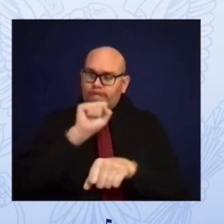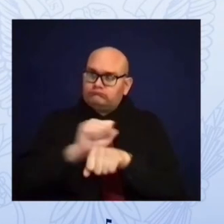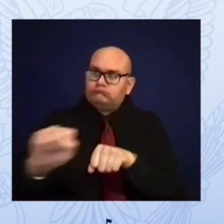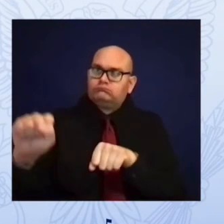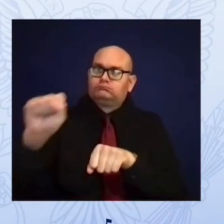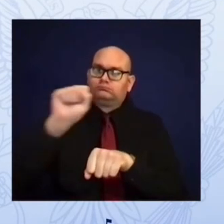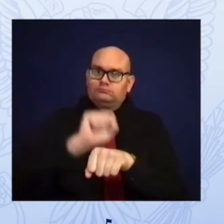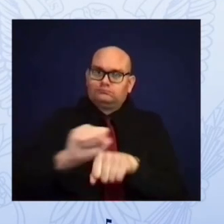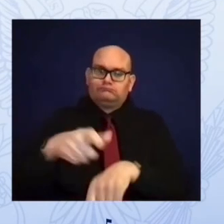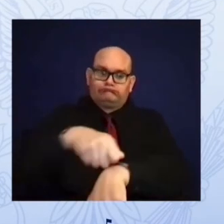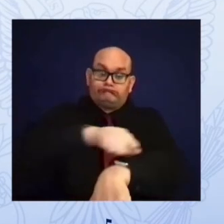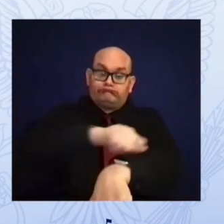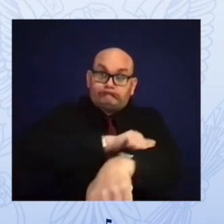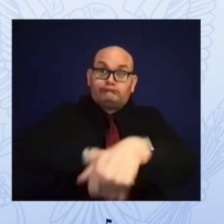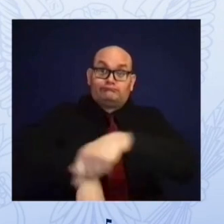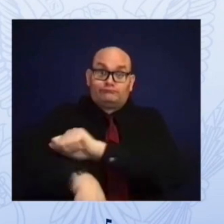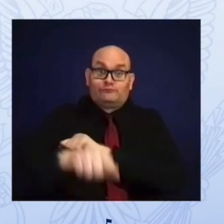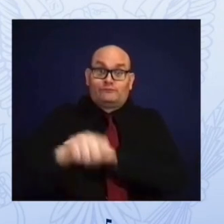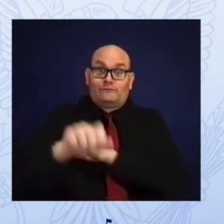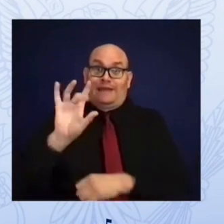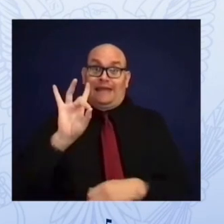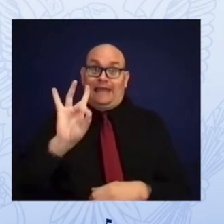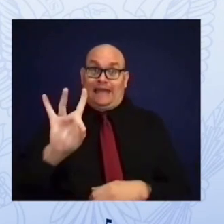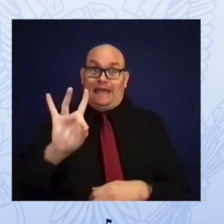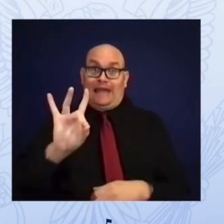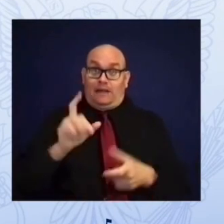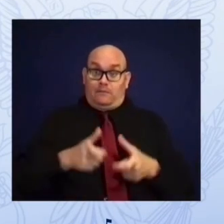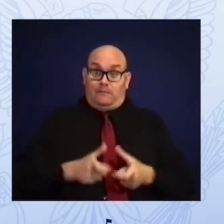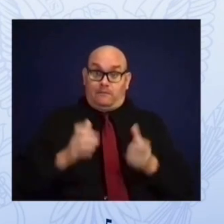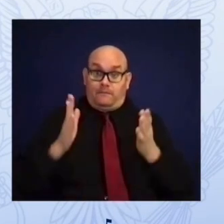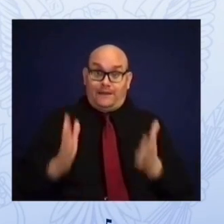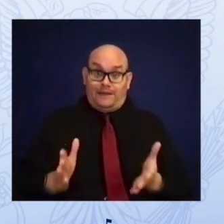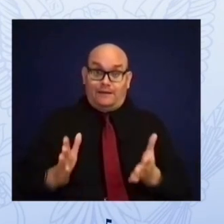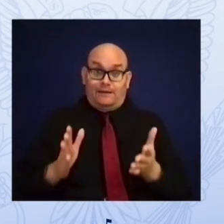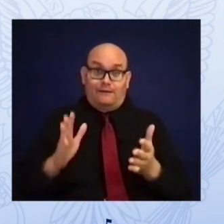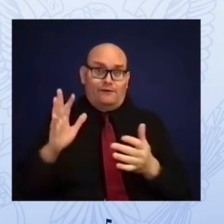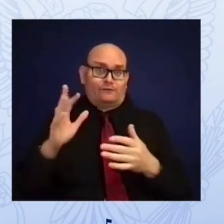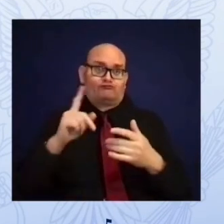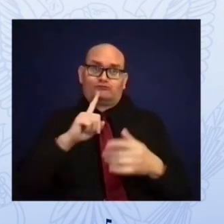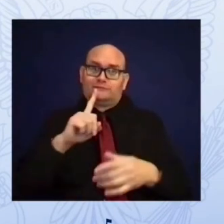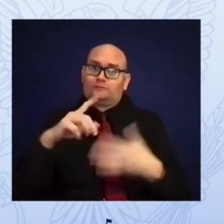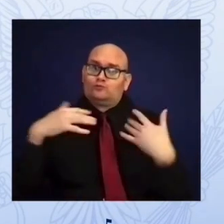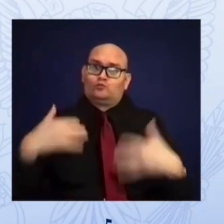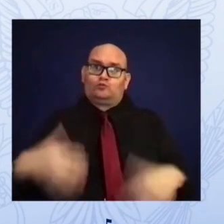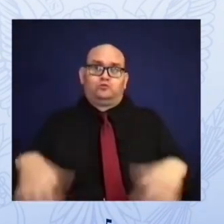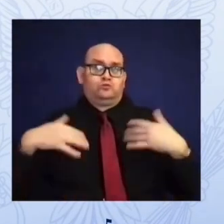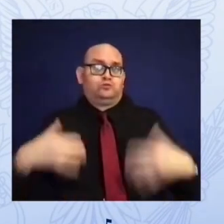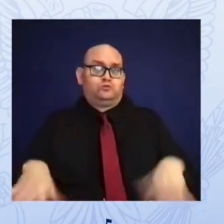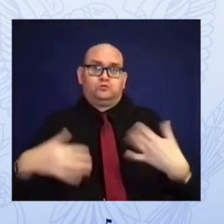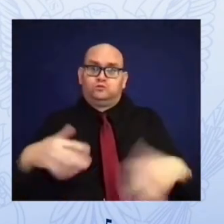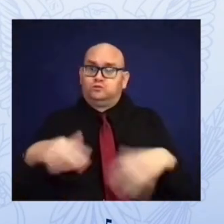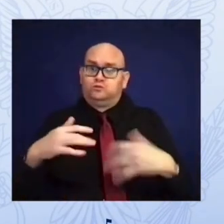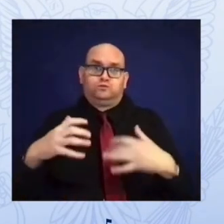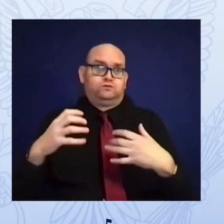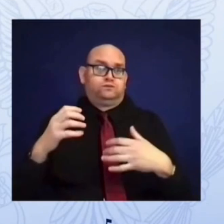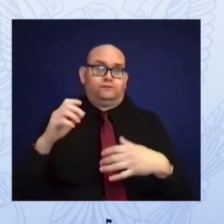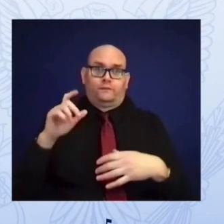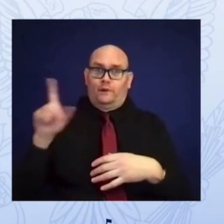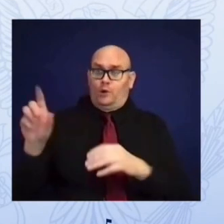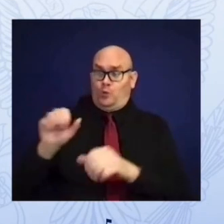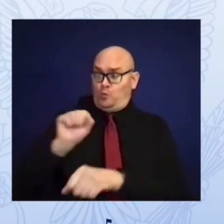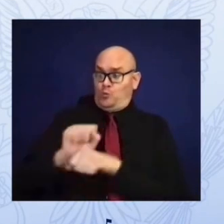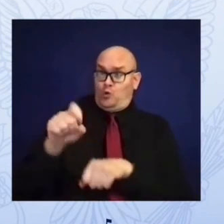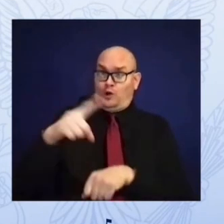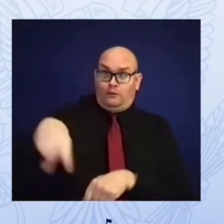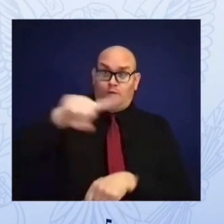more importantly, that is loved in your towns and cities. We have one library, Kuskokwim, and one museum, Jim Gatchell, that are tiny compared